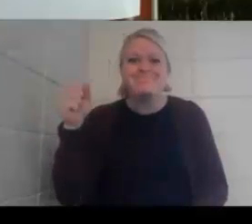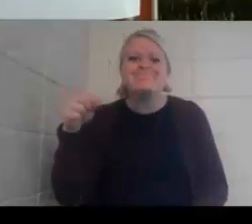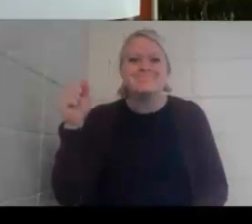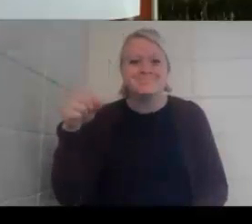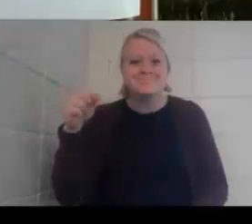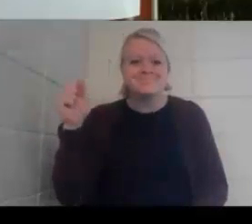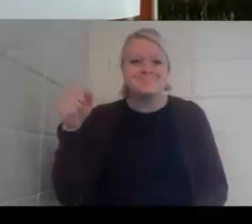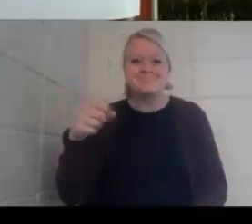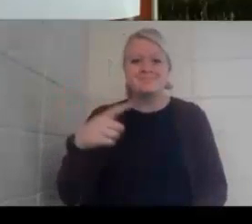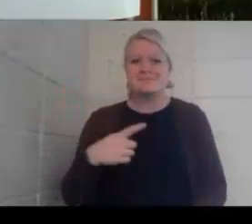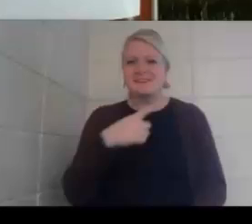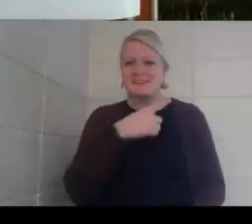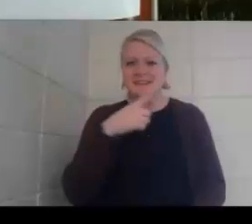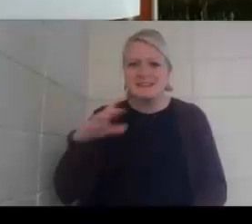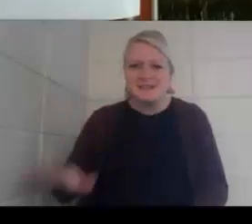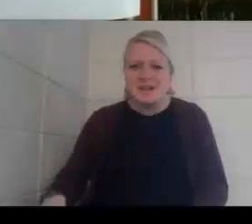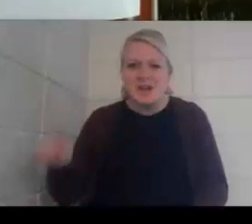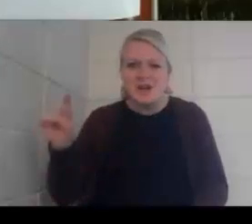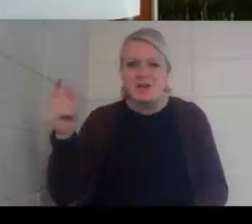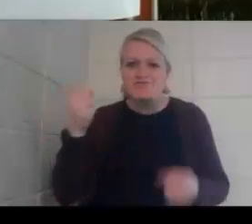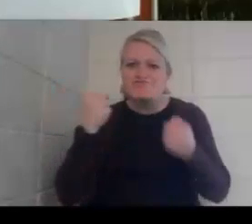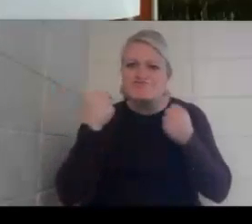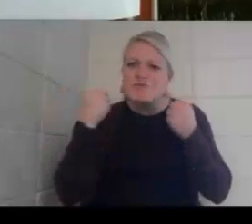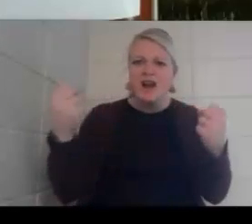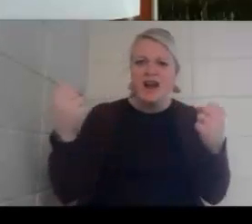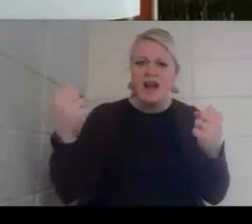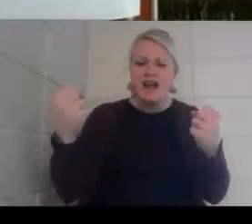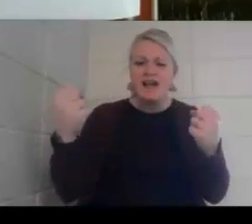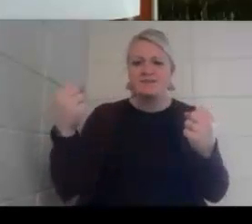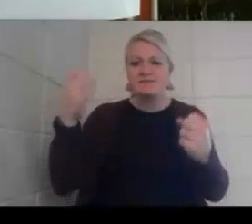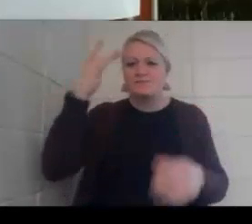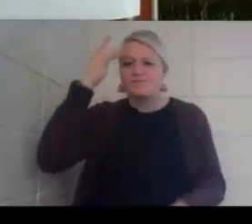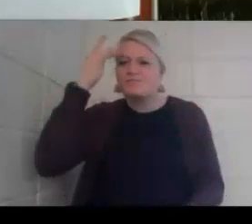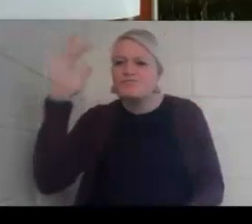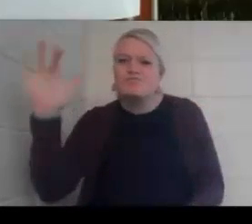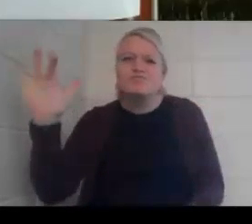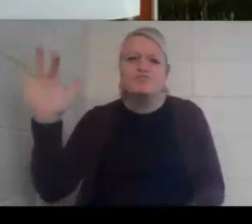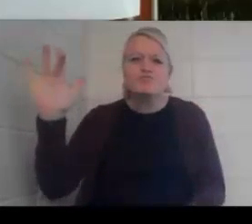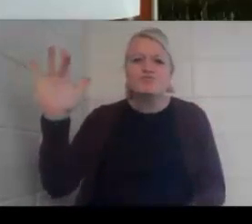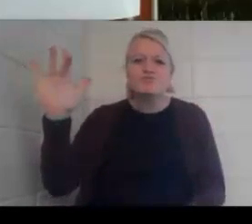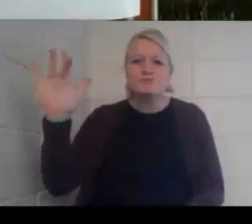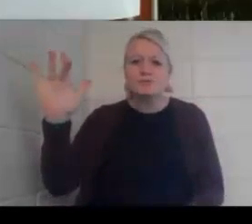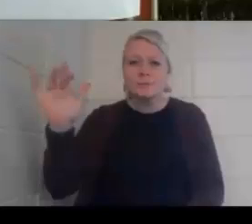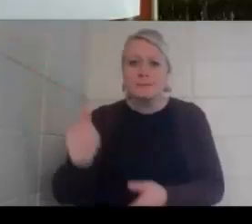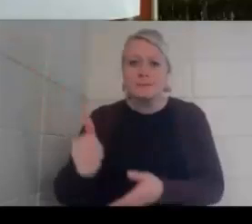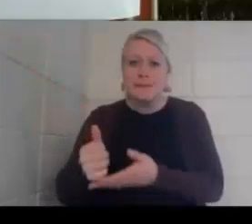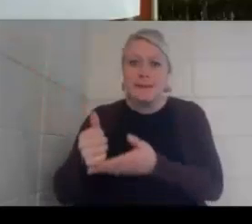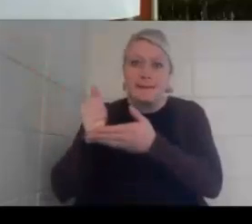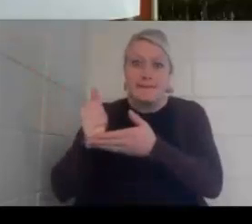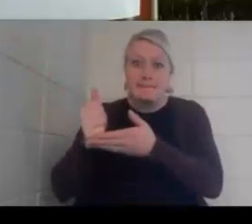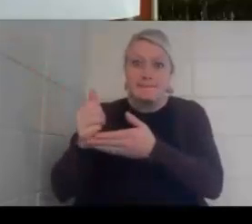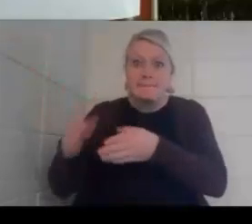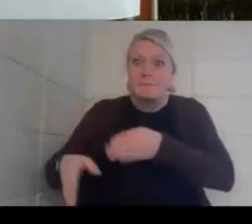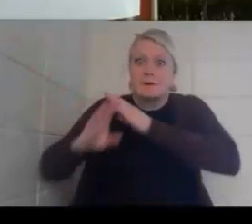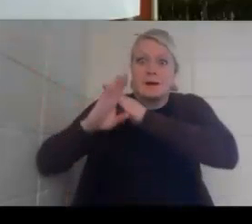These dogs like kids. And these dogs are very strong and